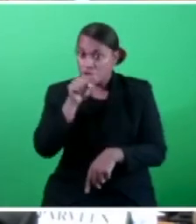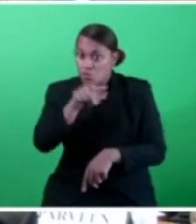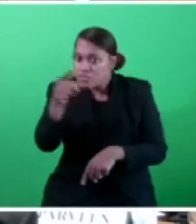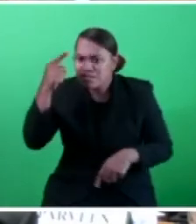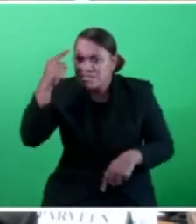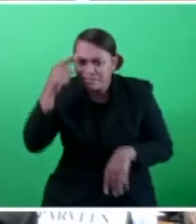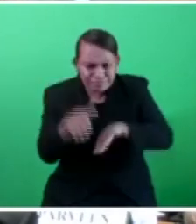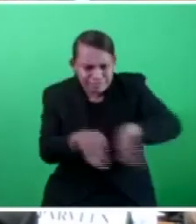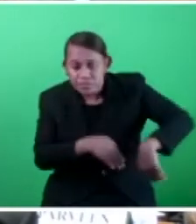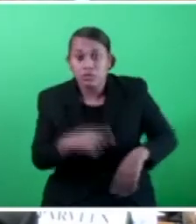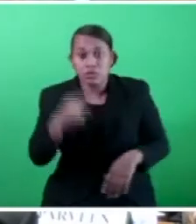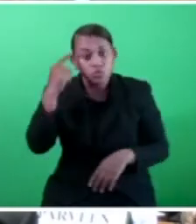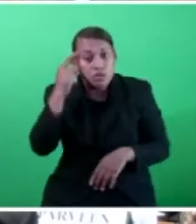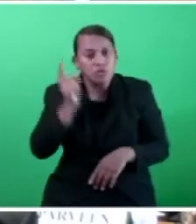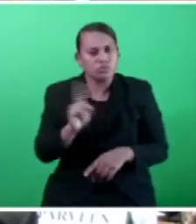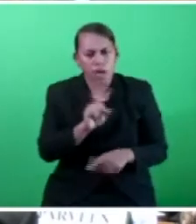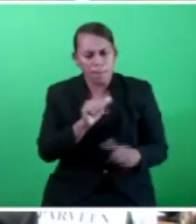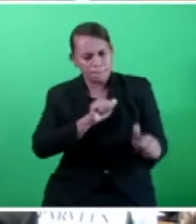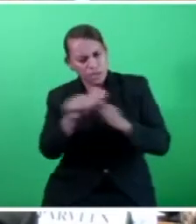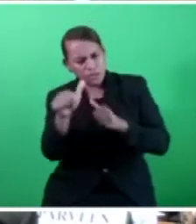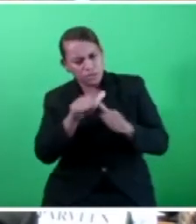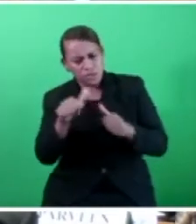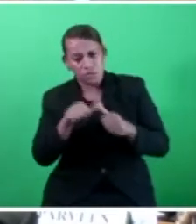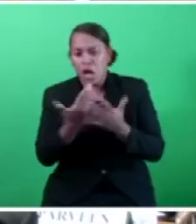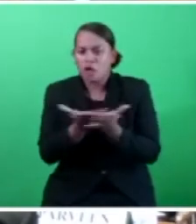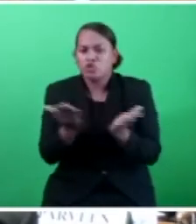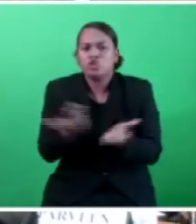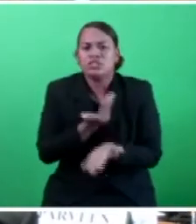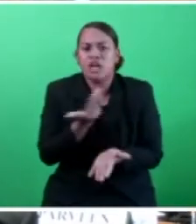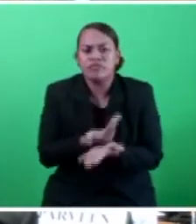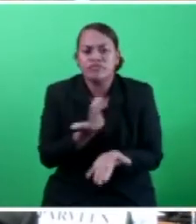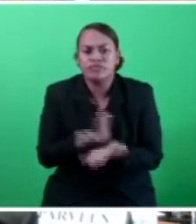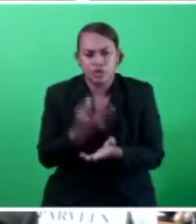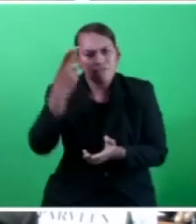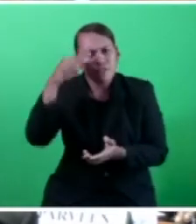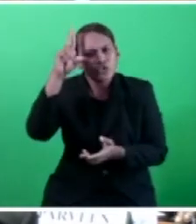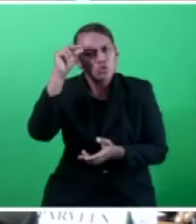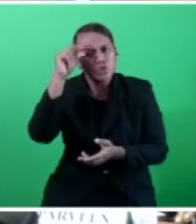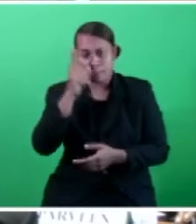best thing to be done to save Fijians. Order. Honourable Speaker,